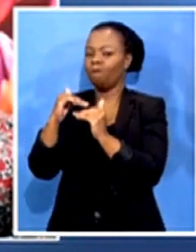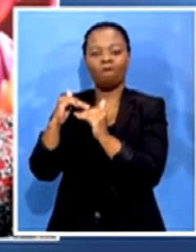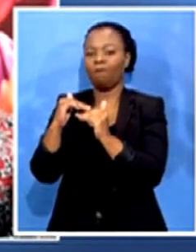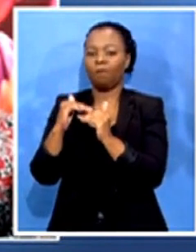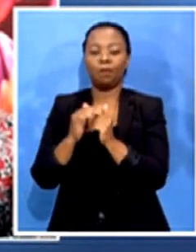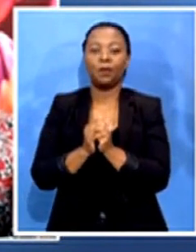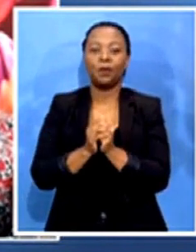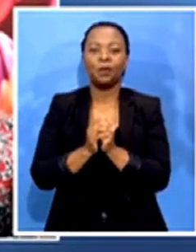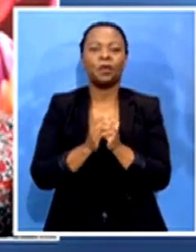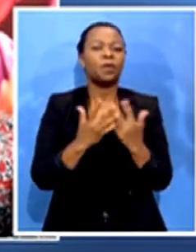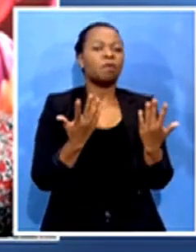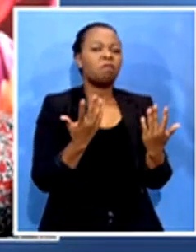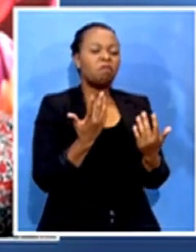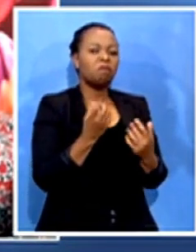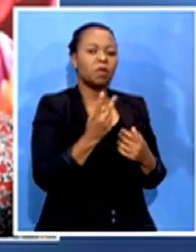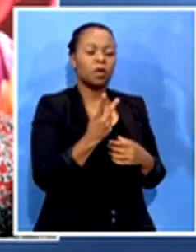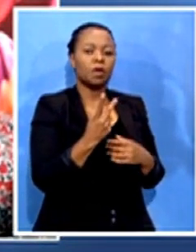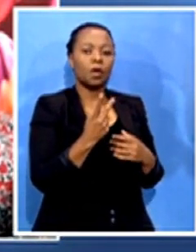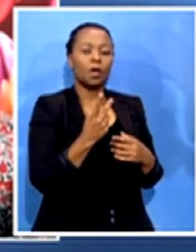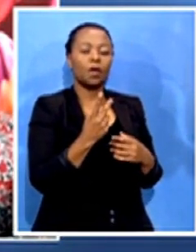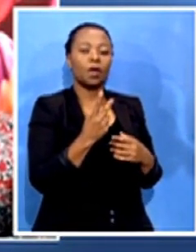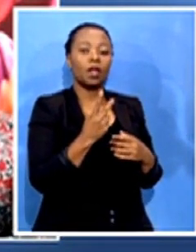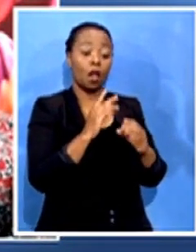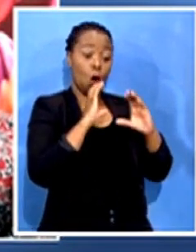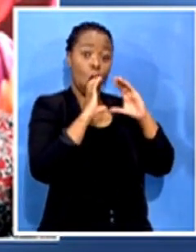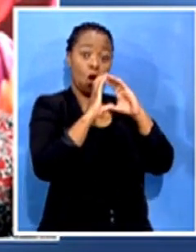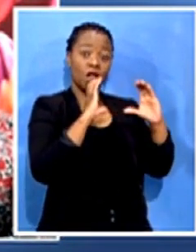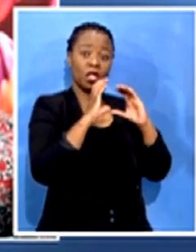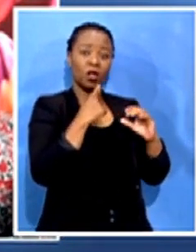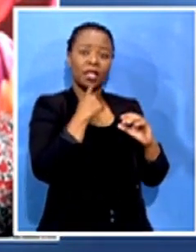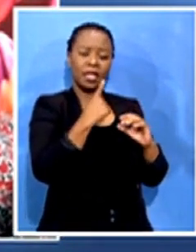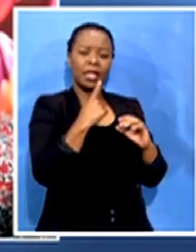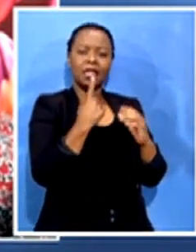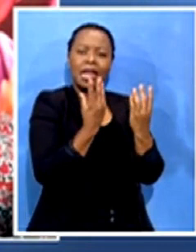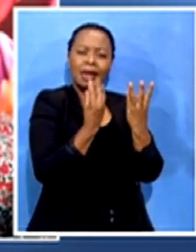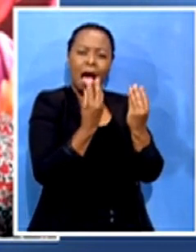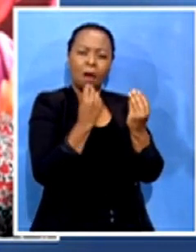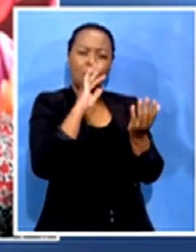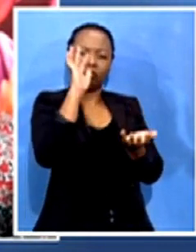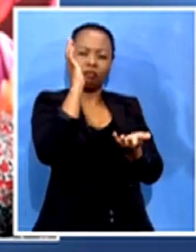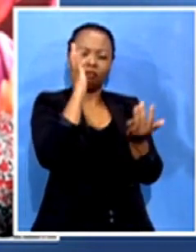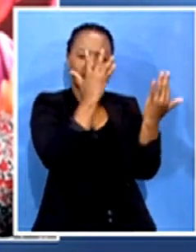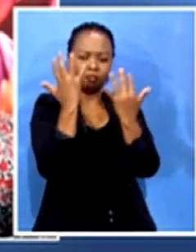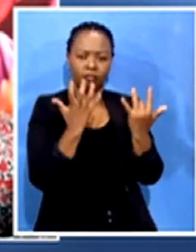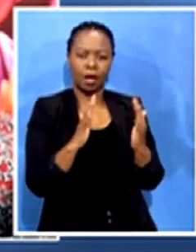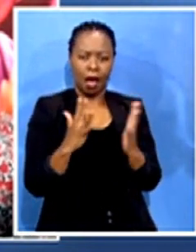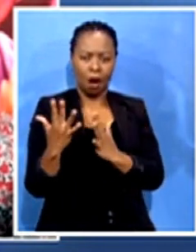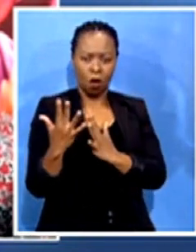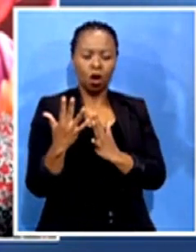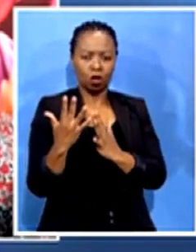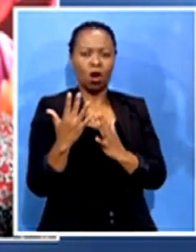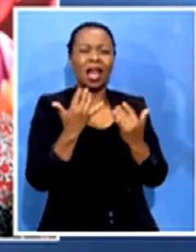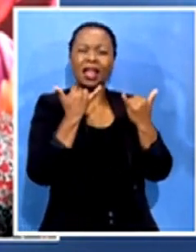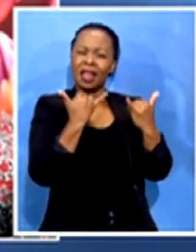of our conversation, you did the number crunching for us. The reason why you decided to block the extension at this